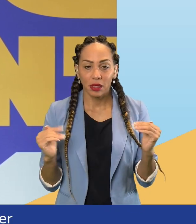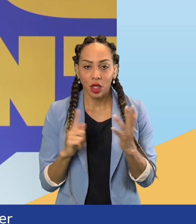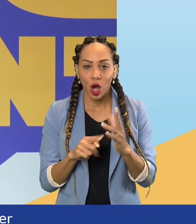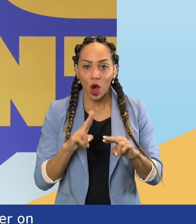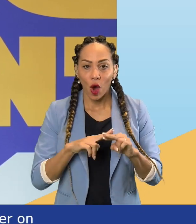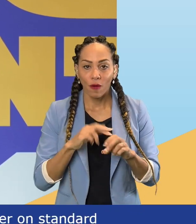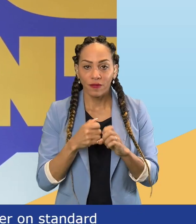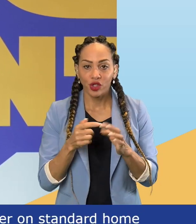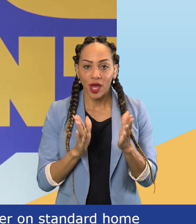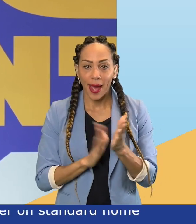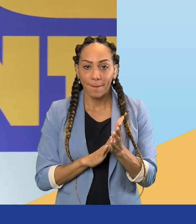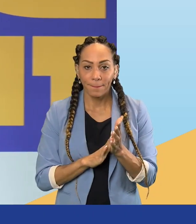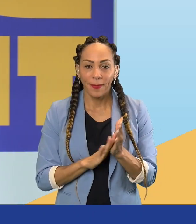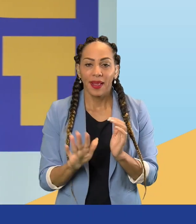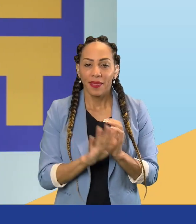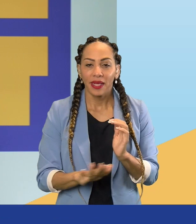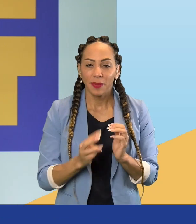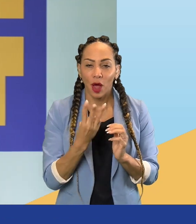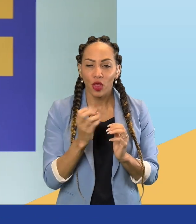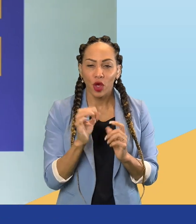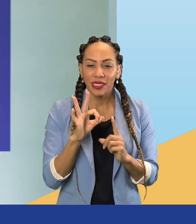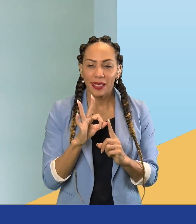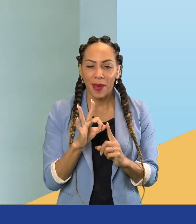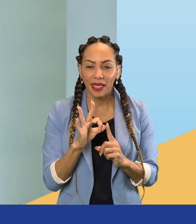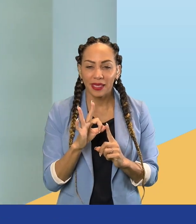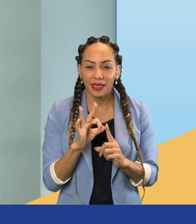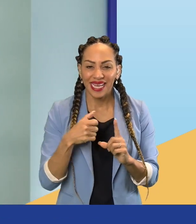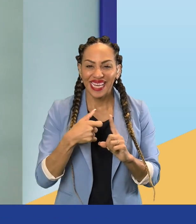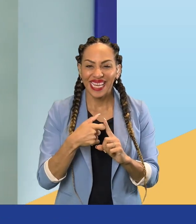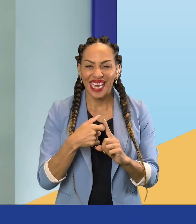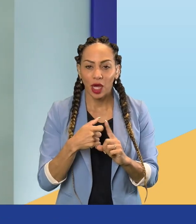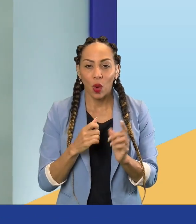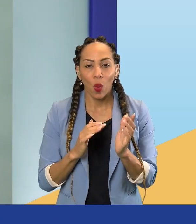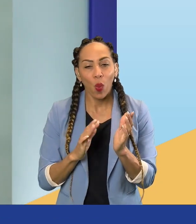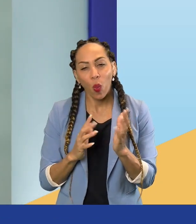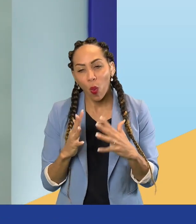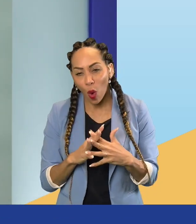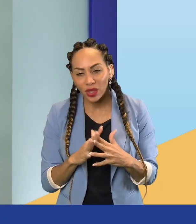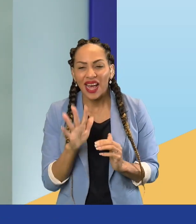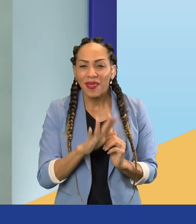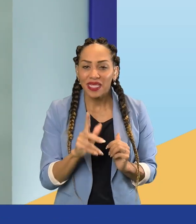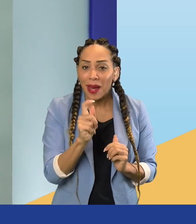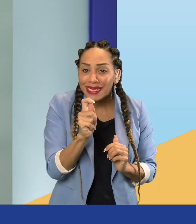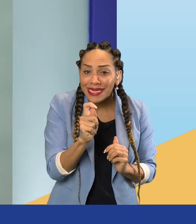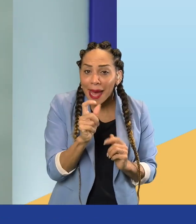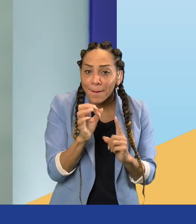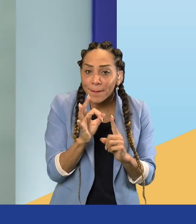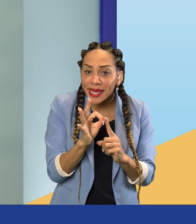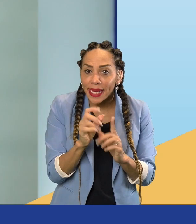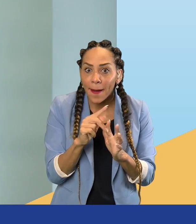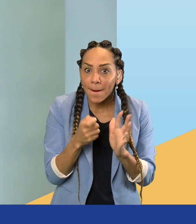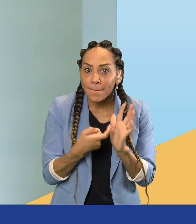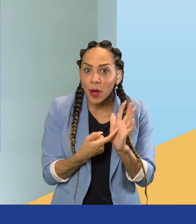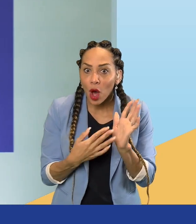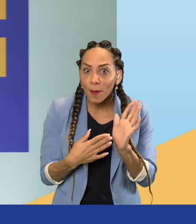that costs about 30 pence a kilowatt, and in mileage terms, that costs about 10 pence per mile that you drive. So straight away,